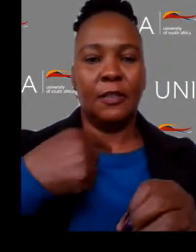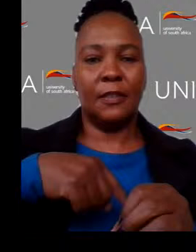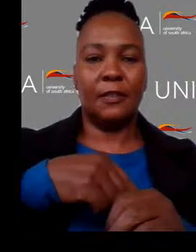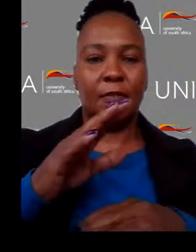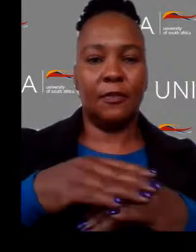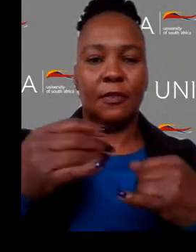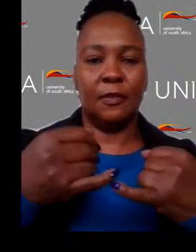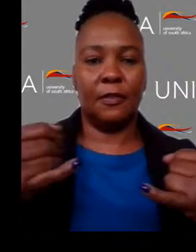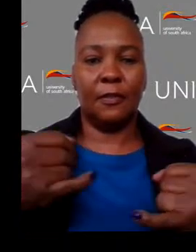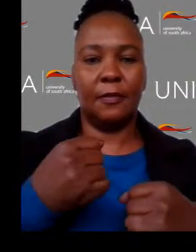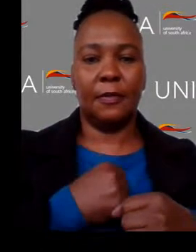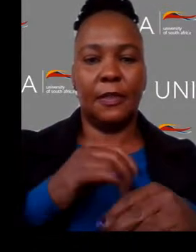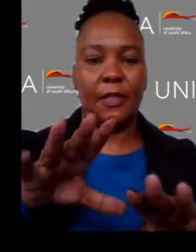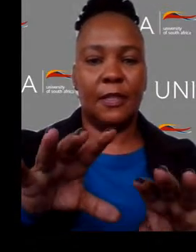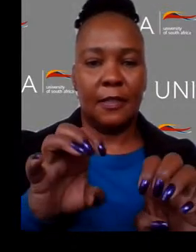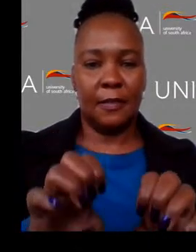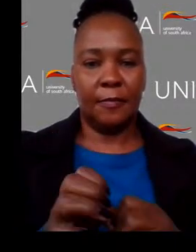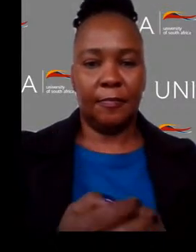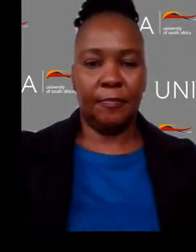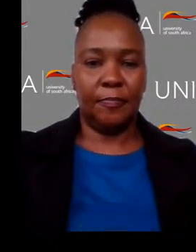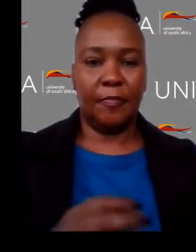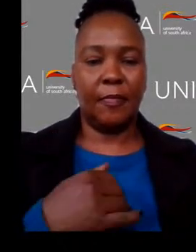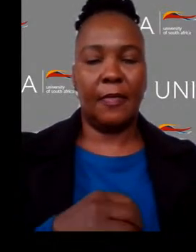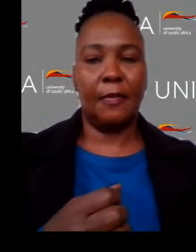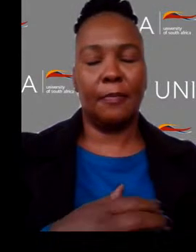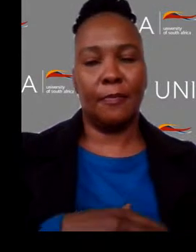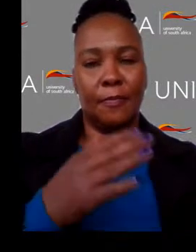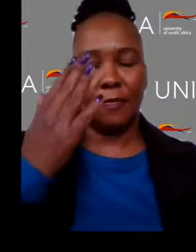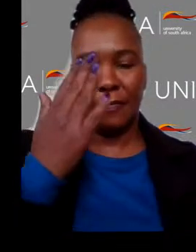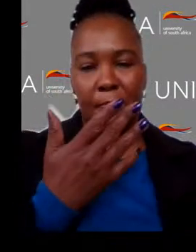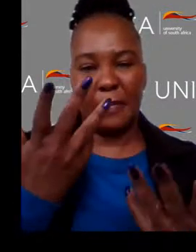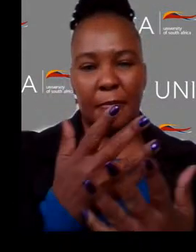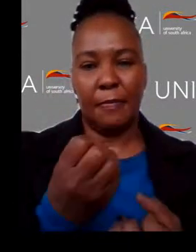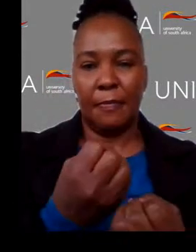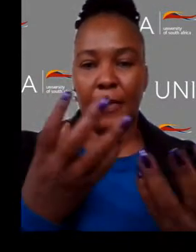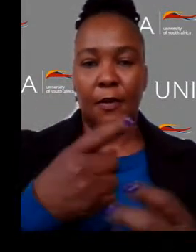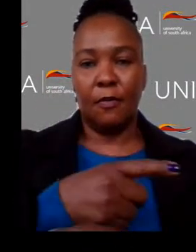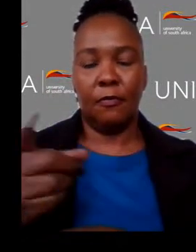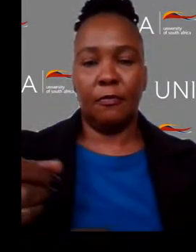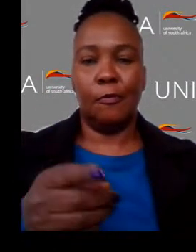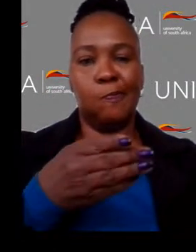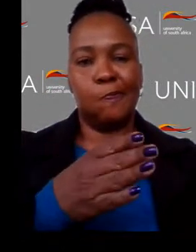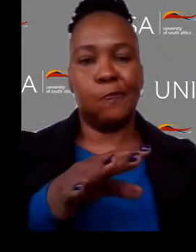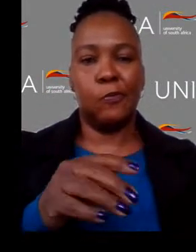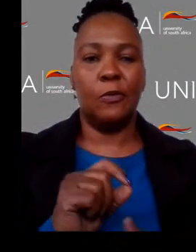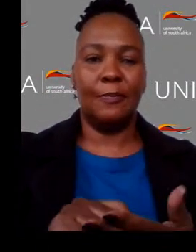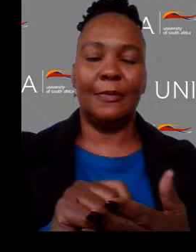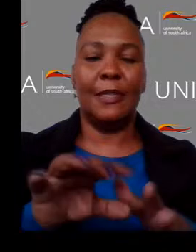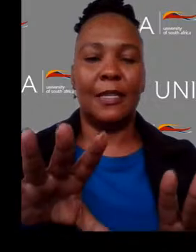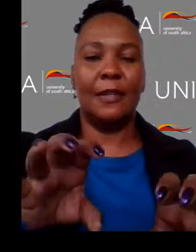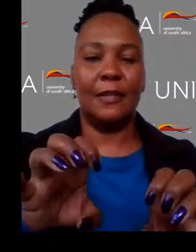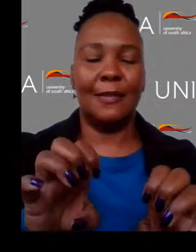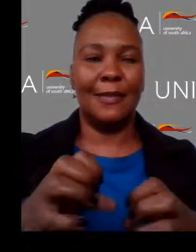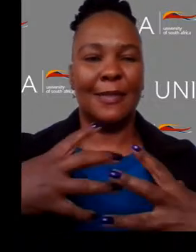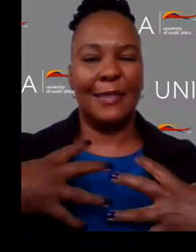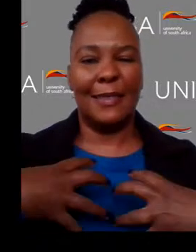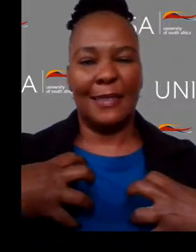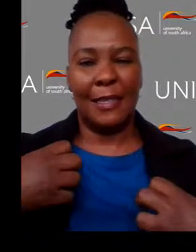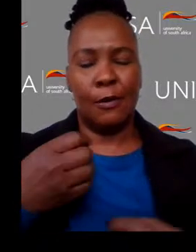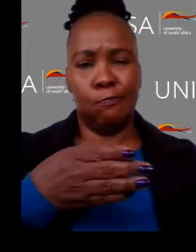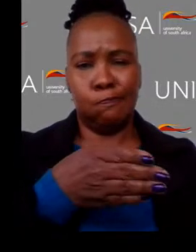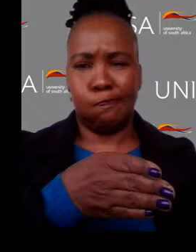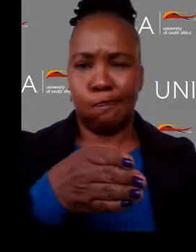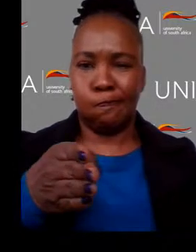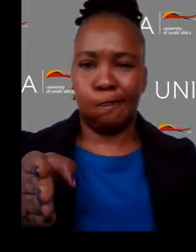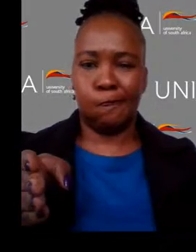exam training. I'm sure by now many of you are into your exams and the stress is on. And we wish you all